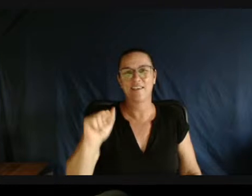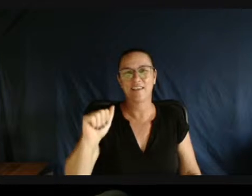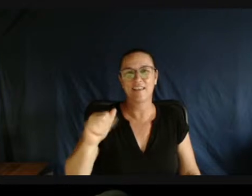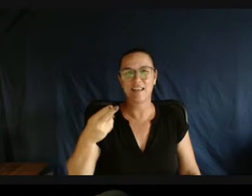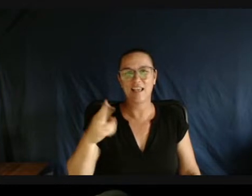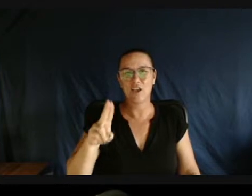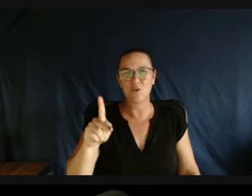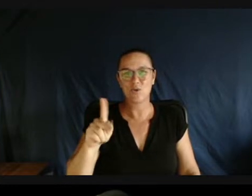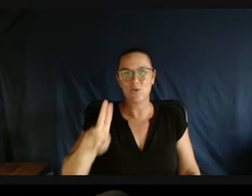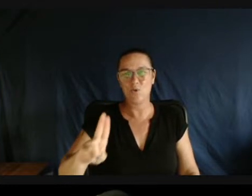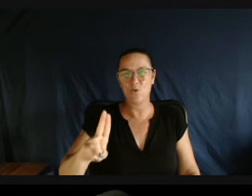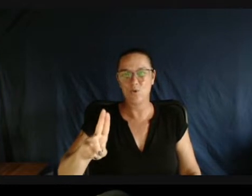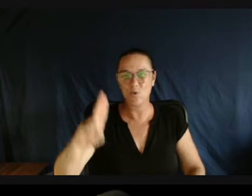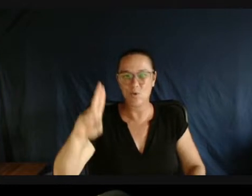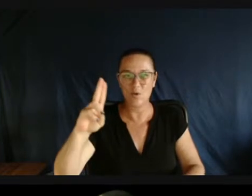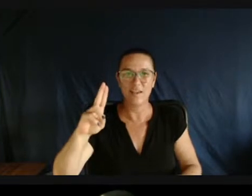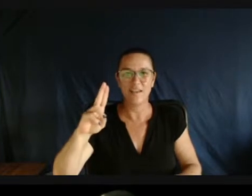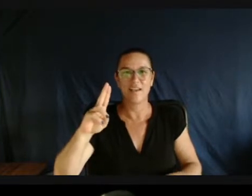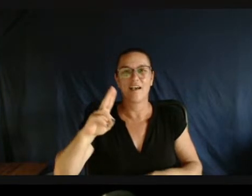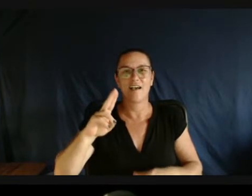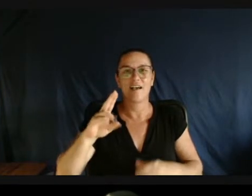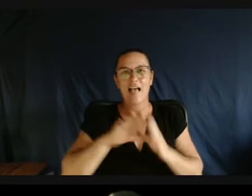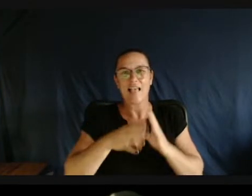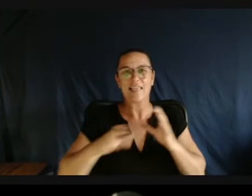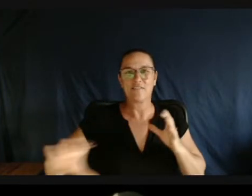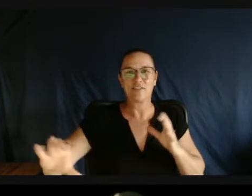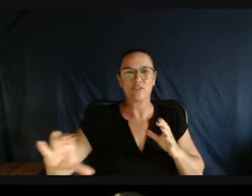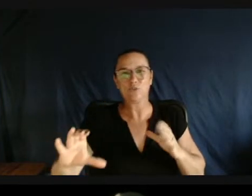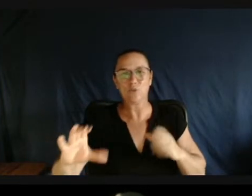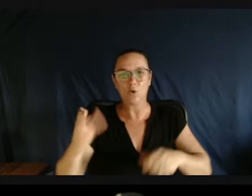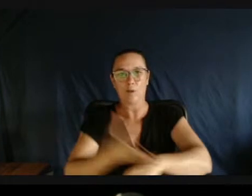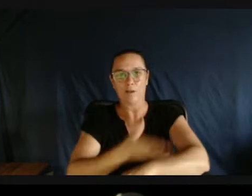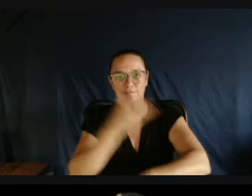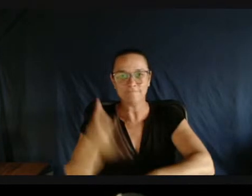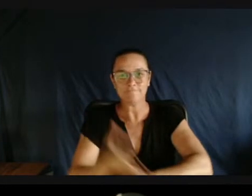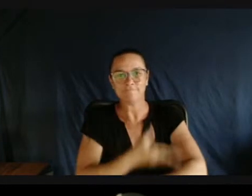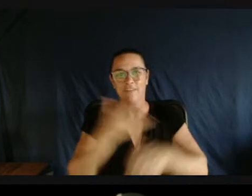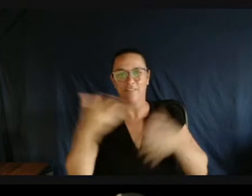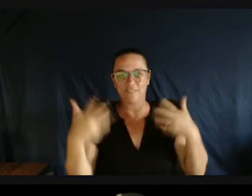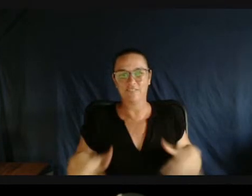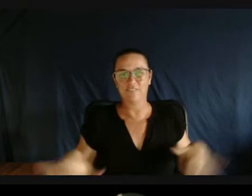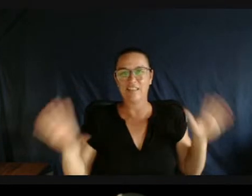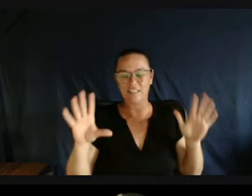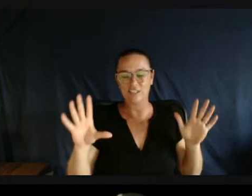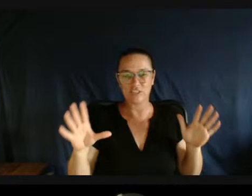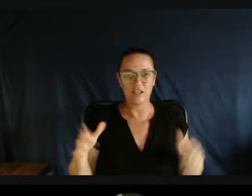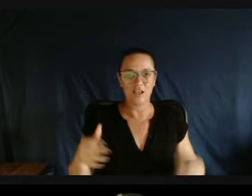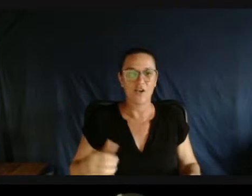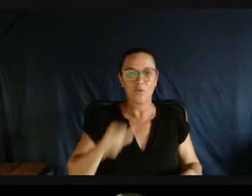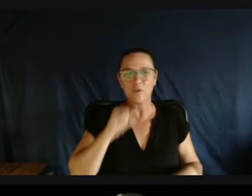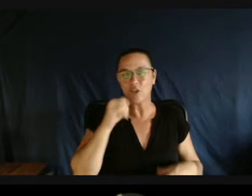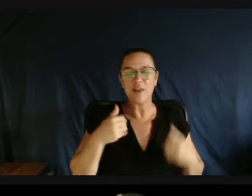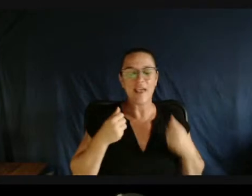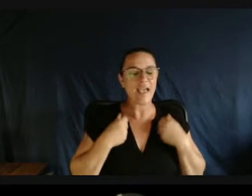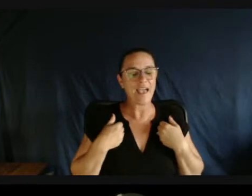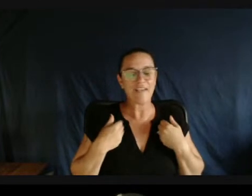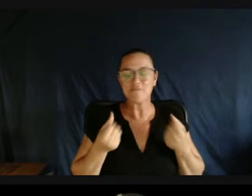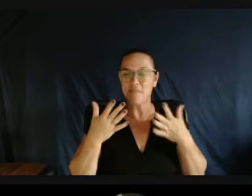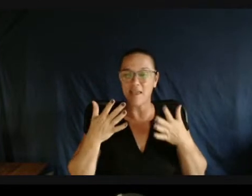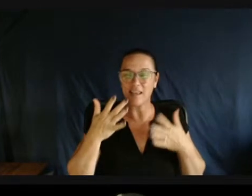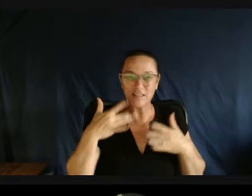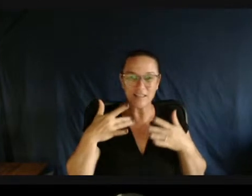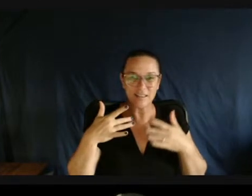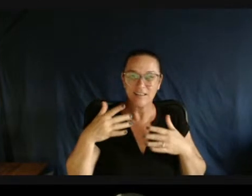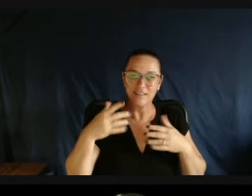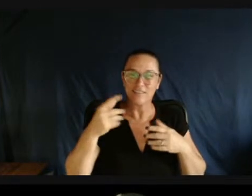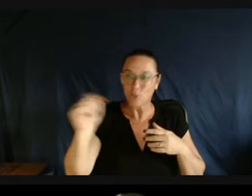Station is complete. Yes, you guys hear me gripe that there's a shortage of flushable toilets in the park.